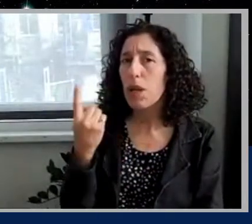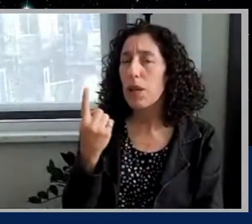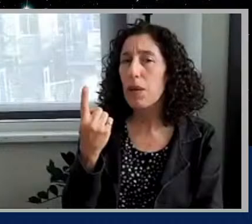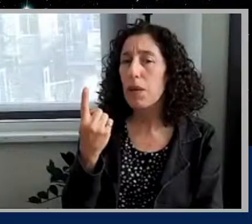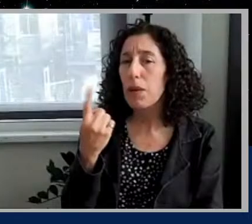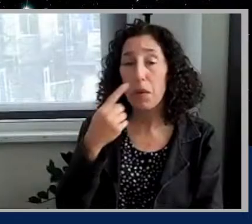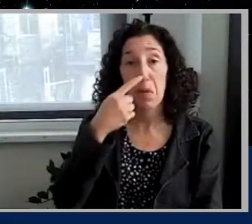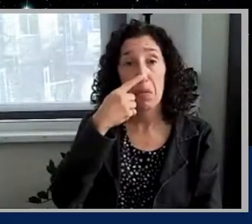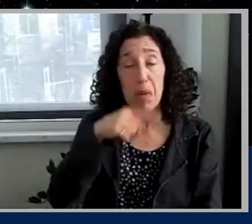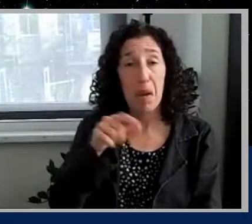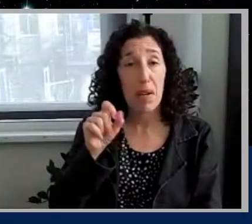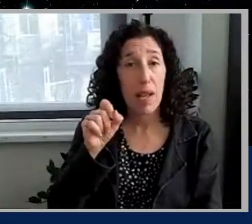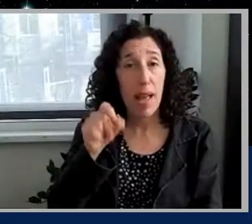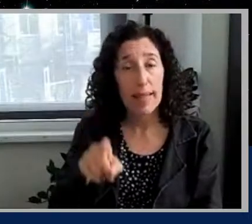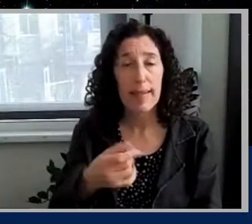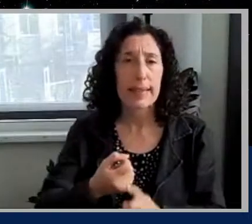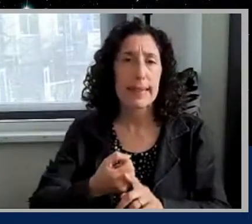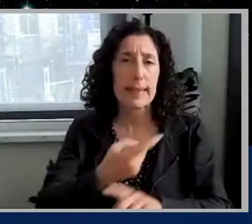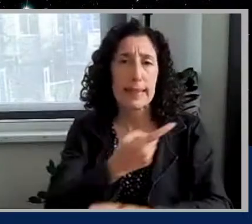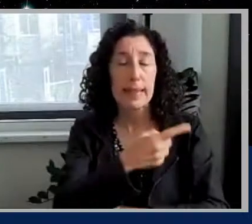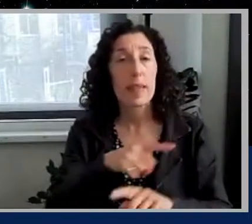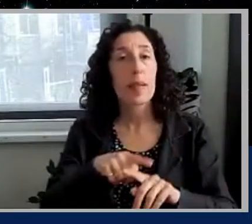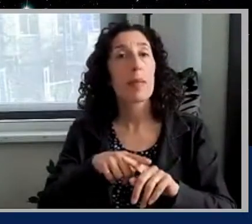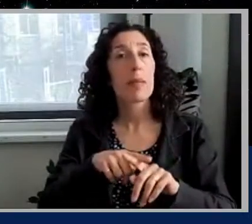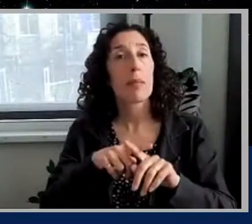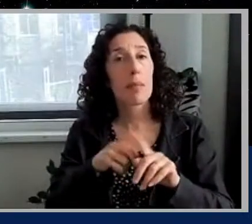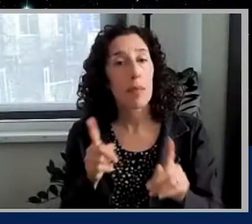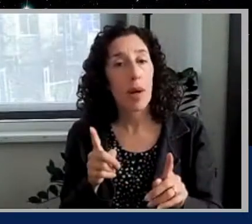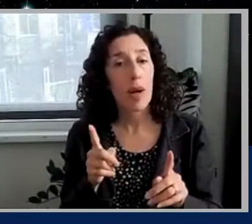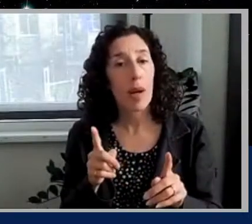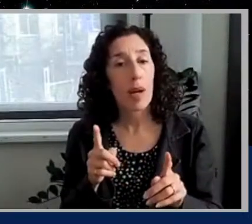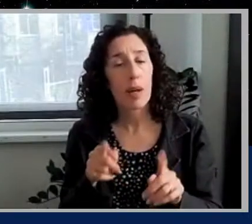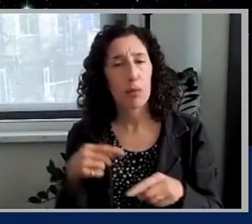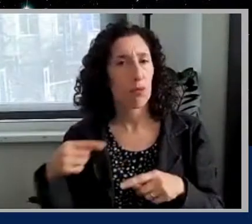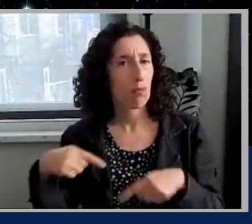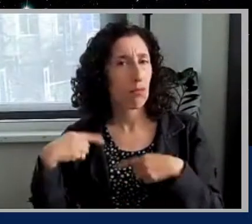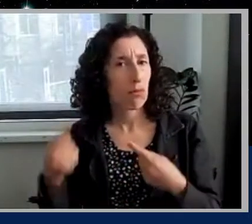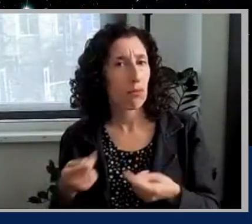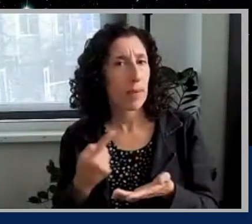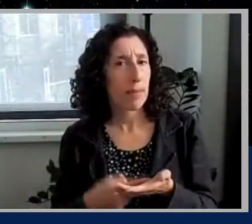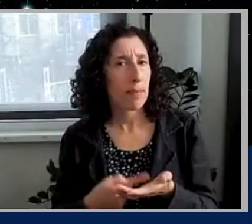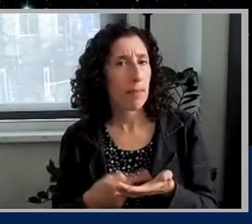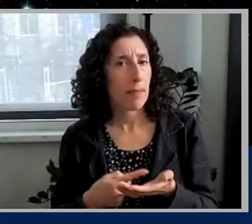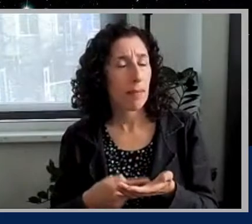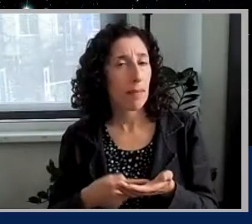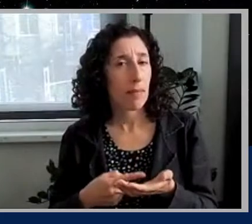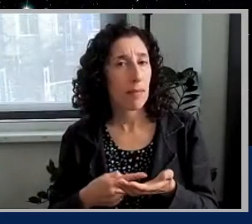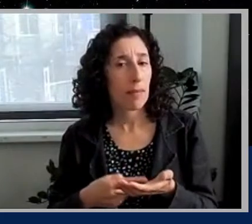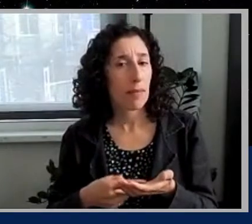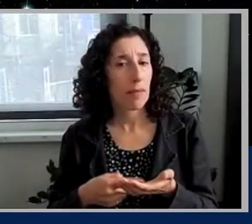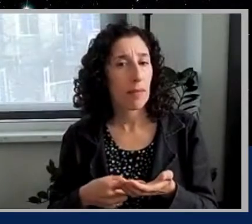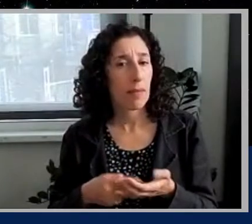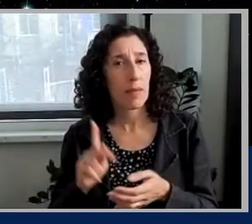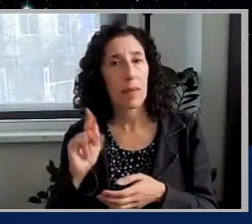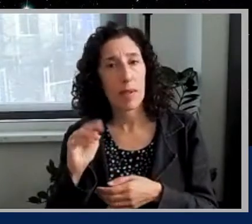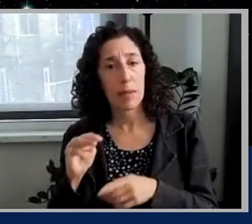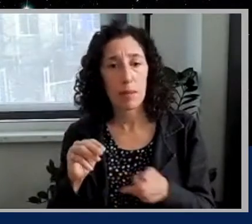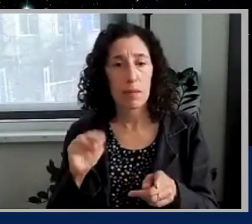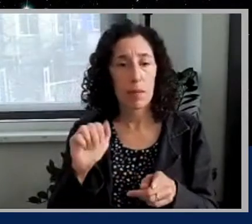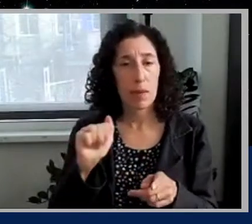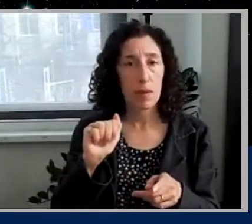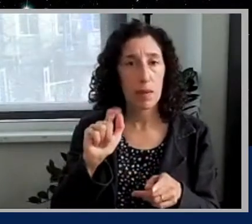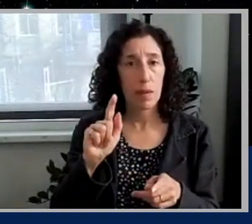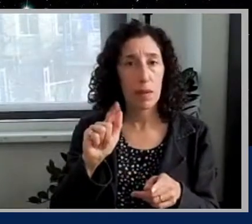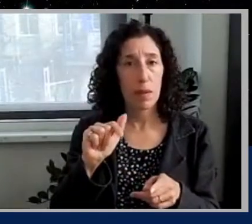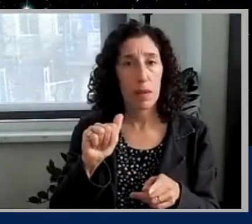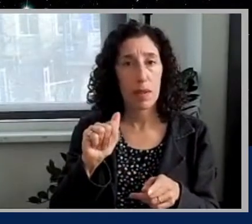of time on this. But given what Alicia, you were talking about with data, and with the papers and accessibility